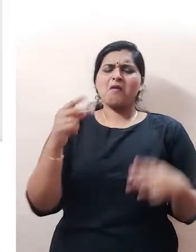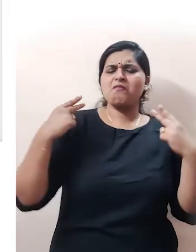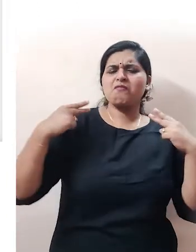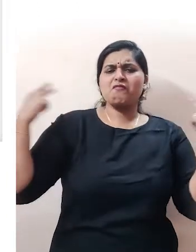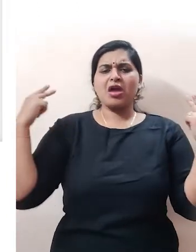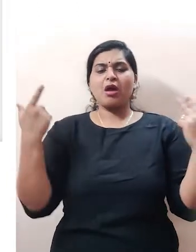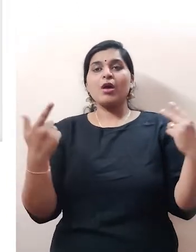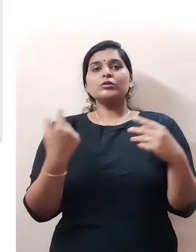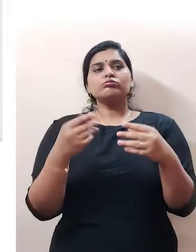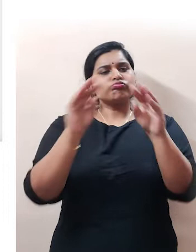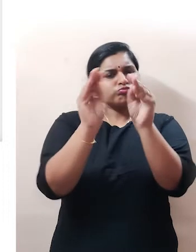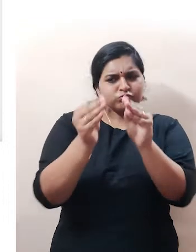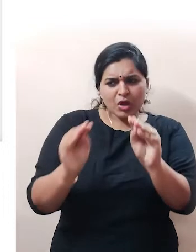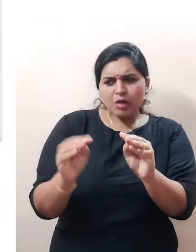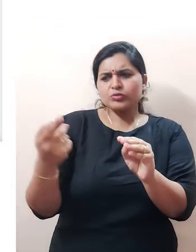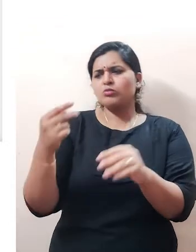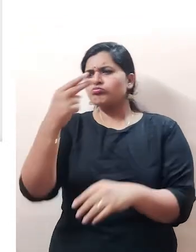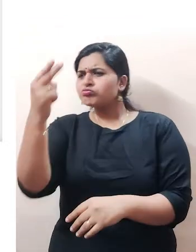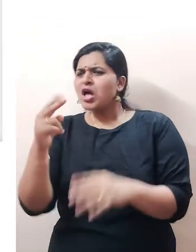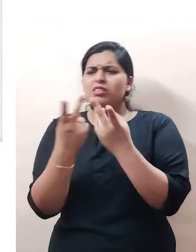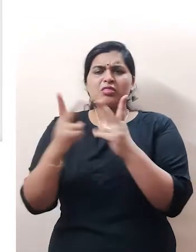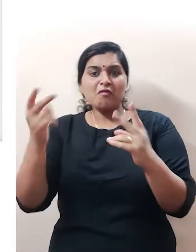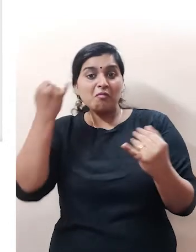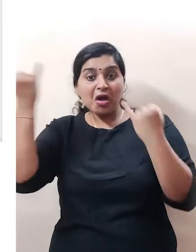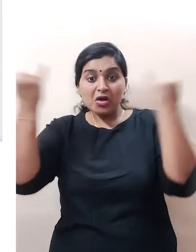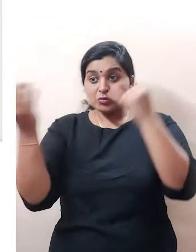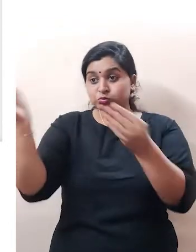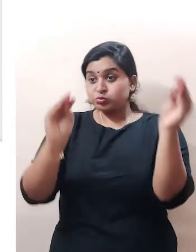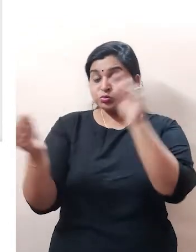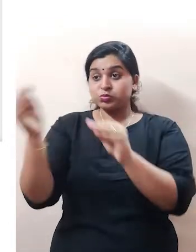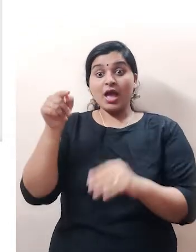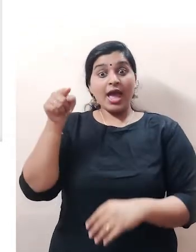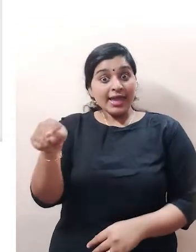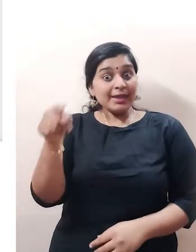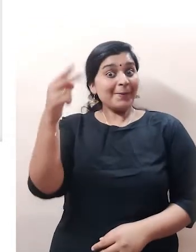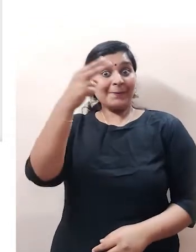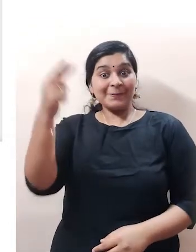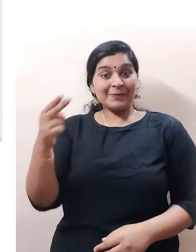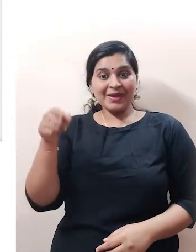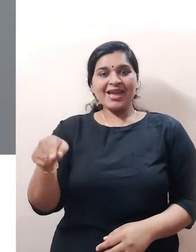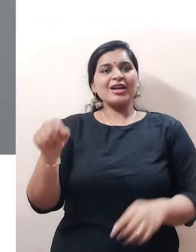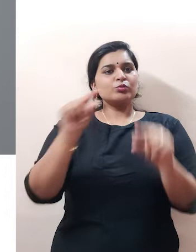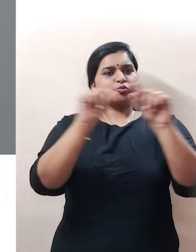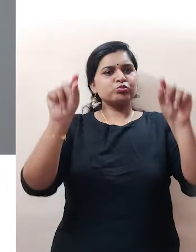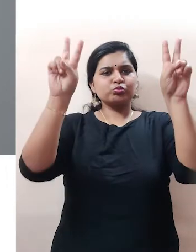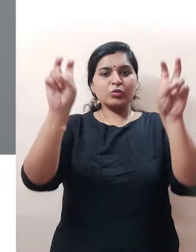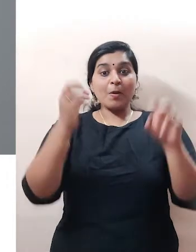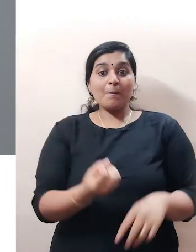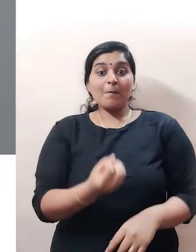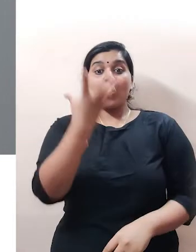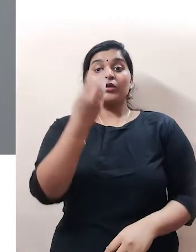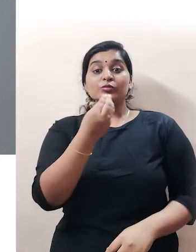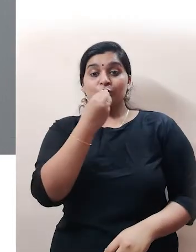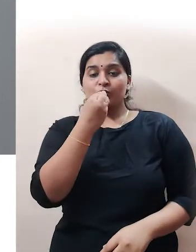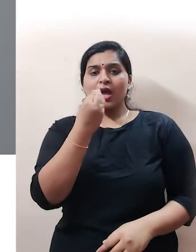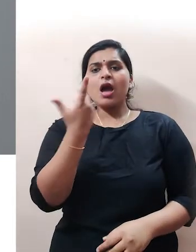sculpture, and the illustrated book. This painting, entitled Breakfast, was made in 1920. It marks a transitional moment